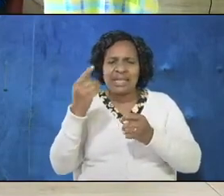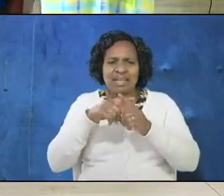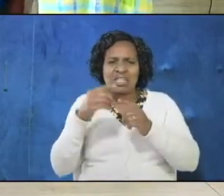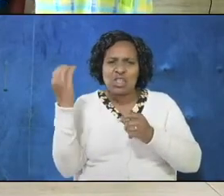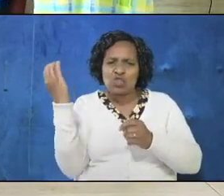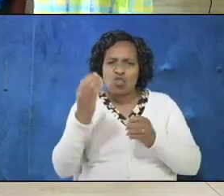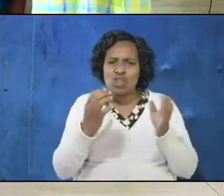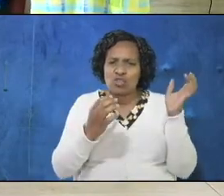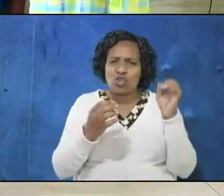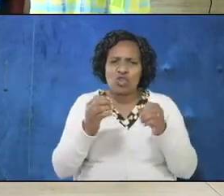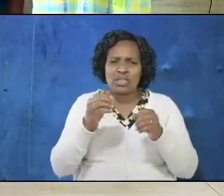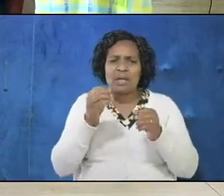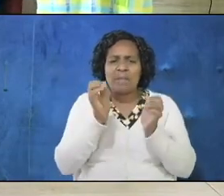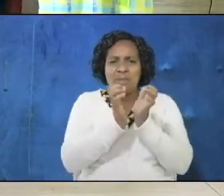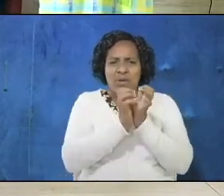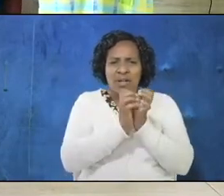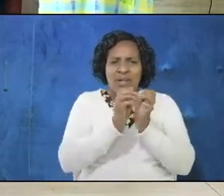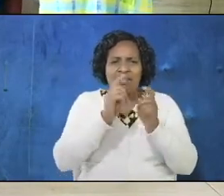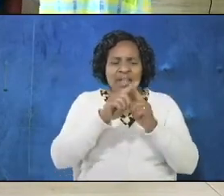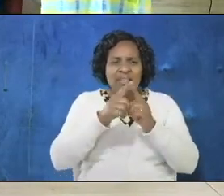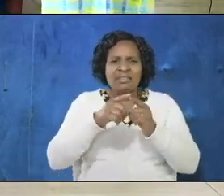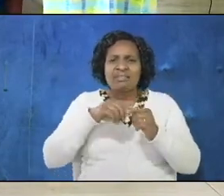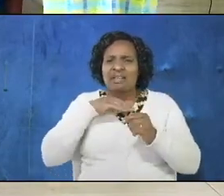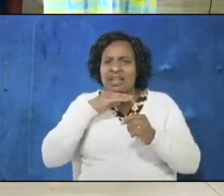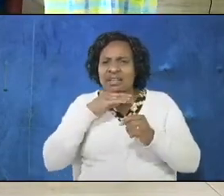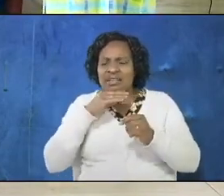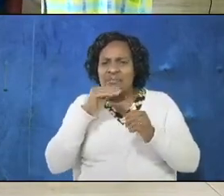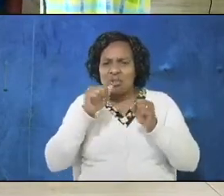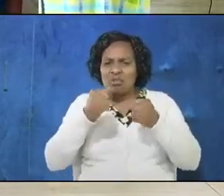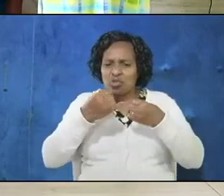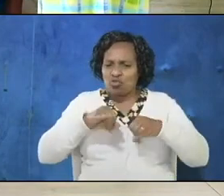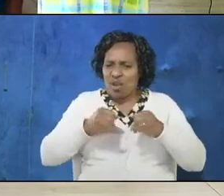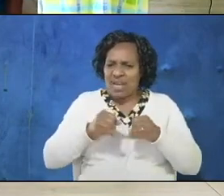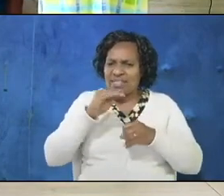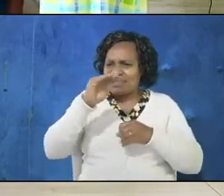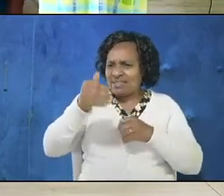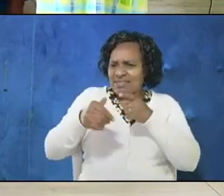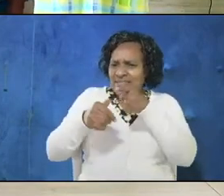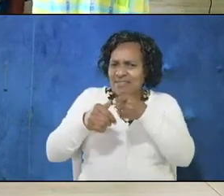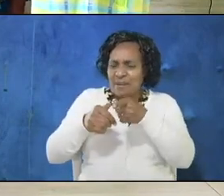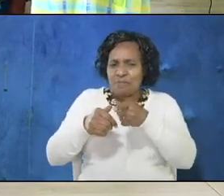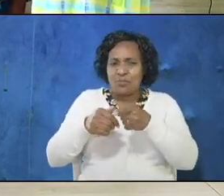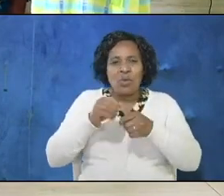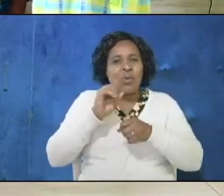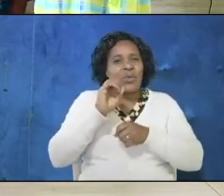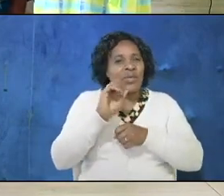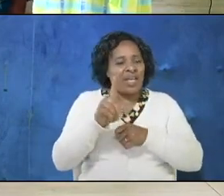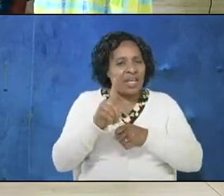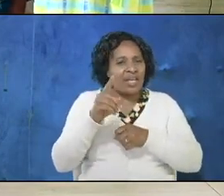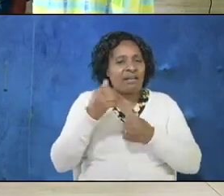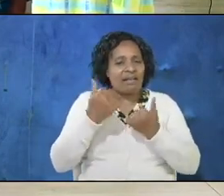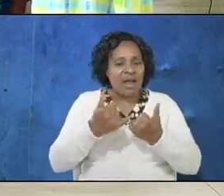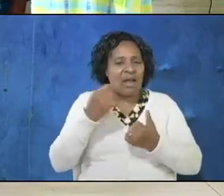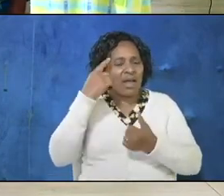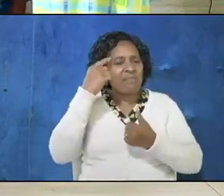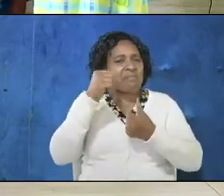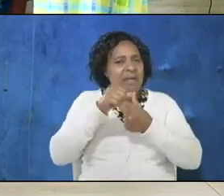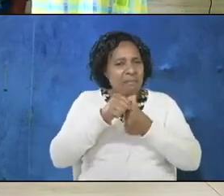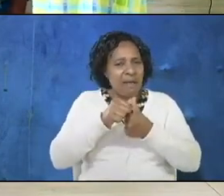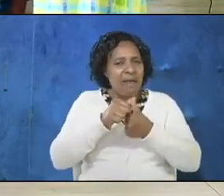And when they thought that Paul had died, they dragged him out of the city. Oh yeah, now I remember